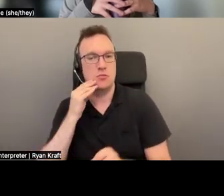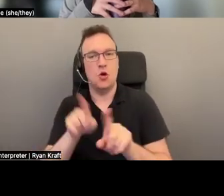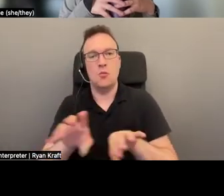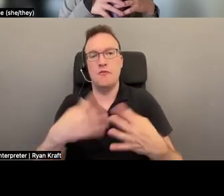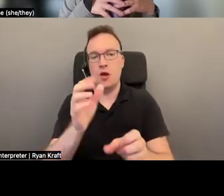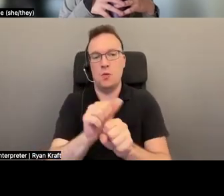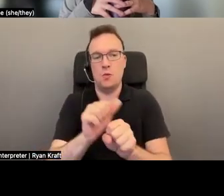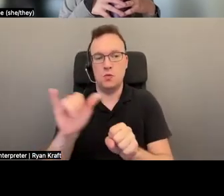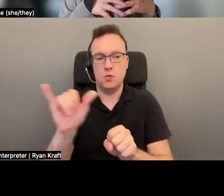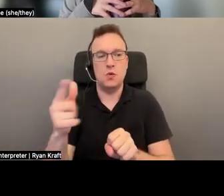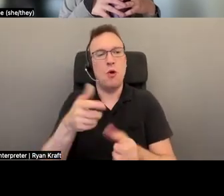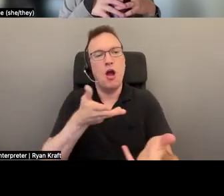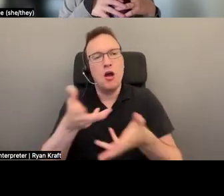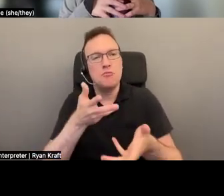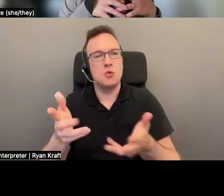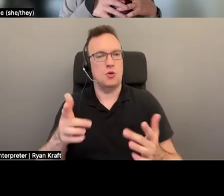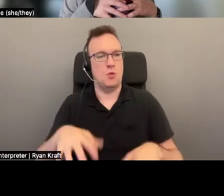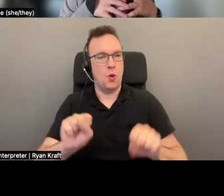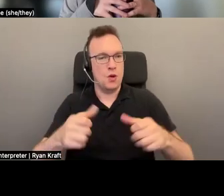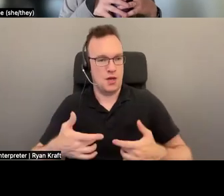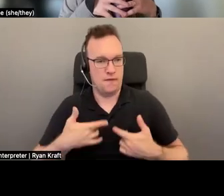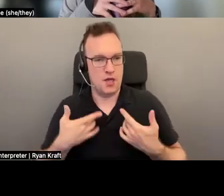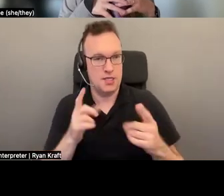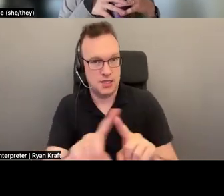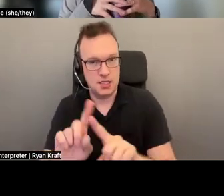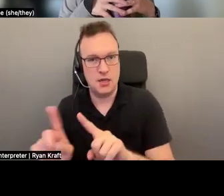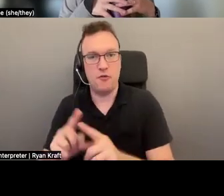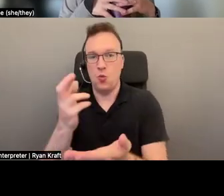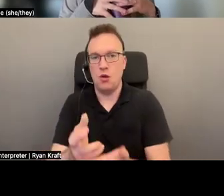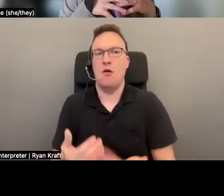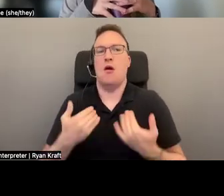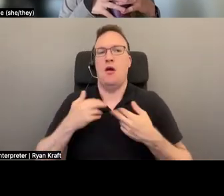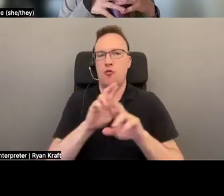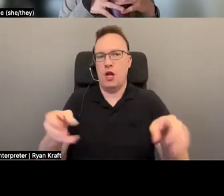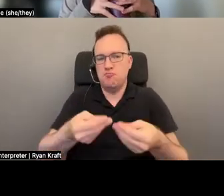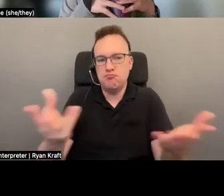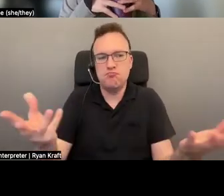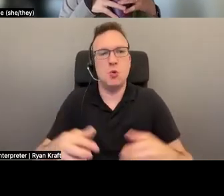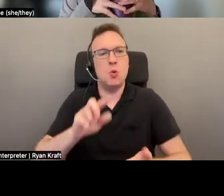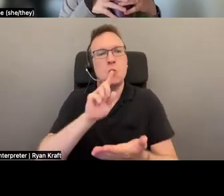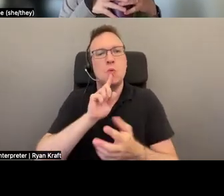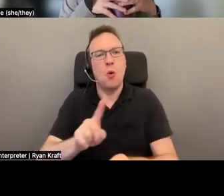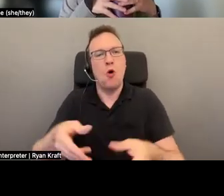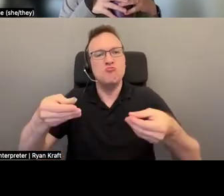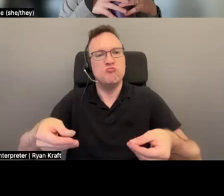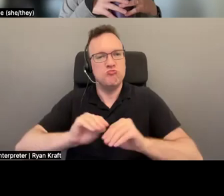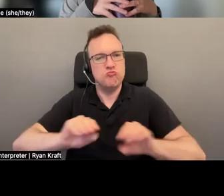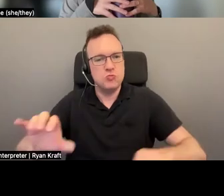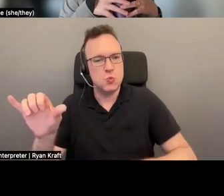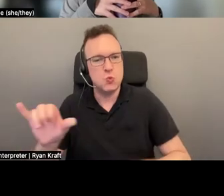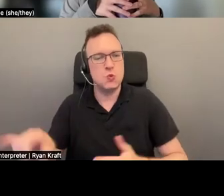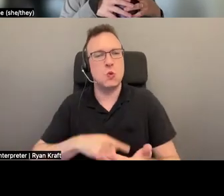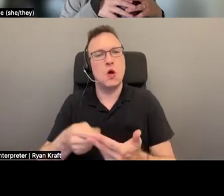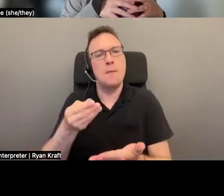We have events, resources, reports, and financial assistance programs